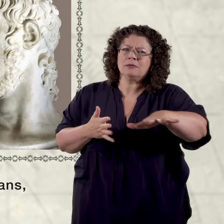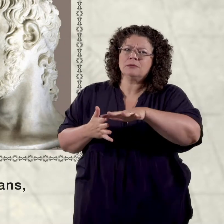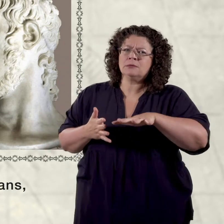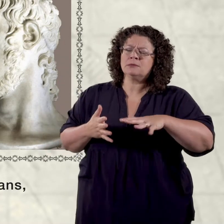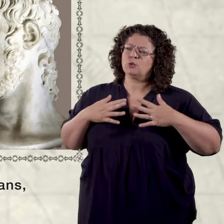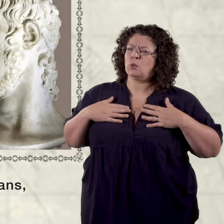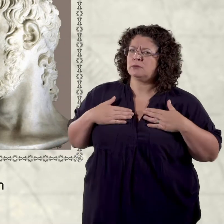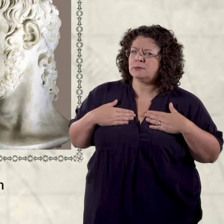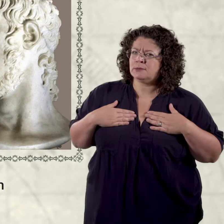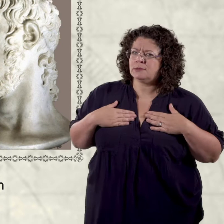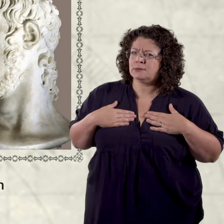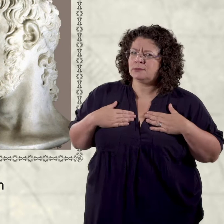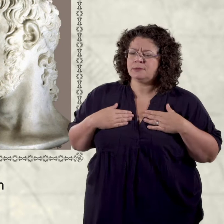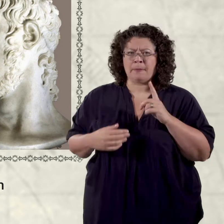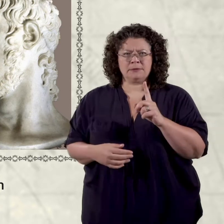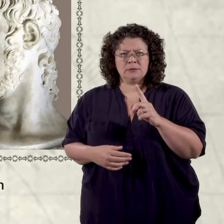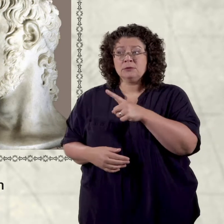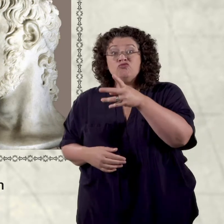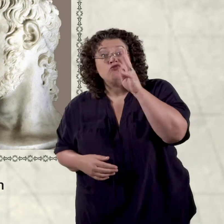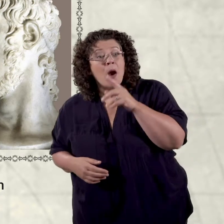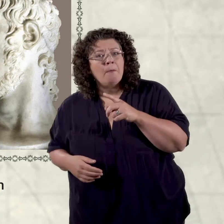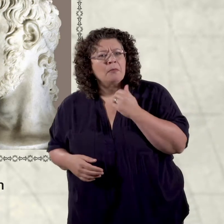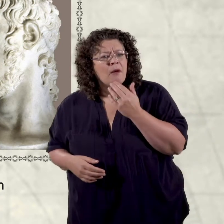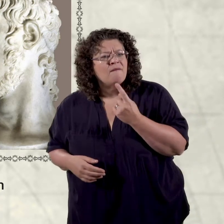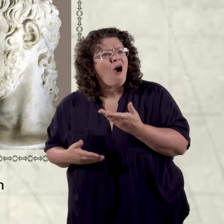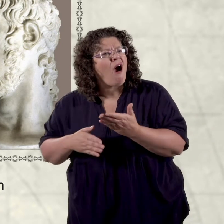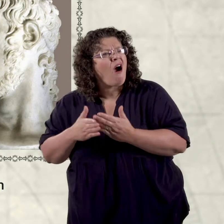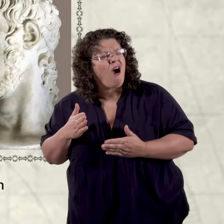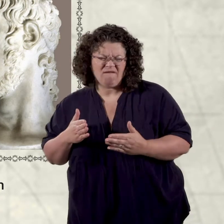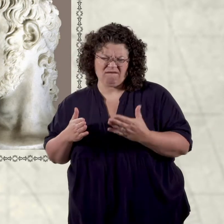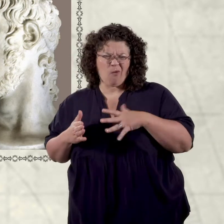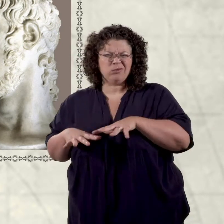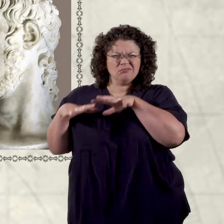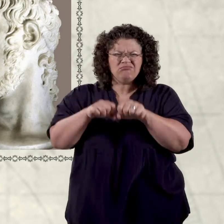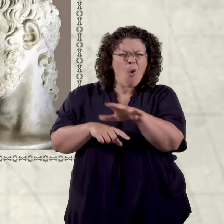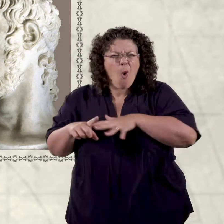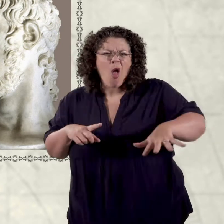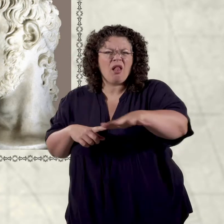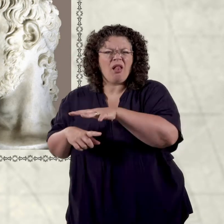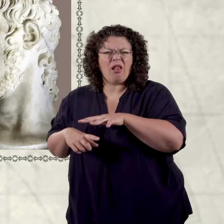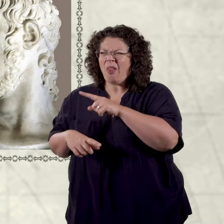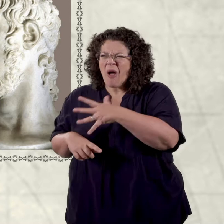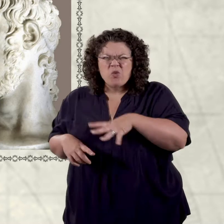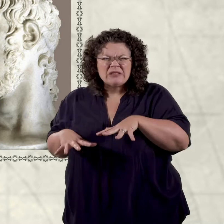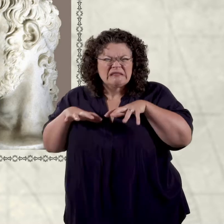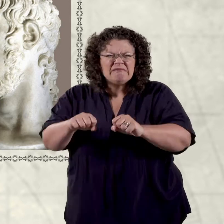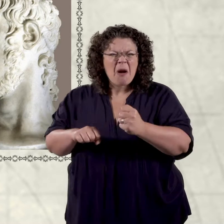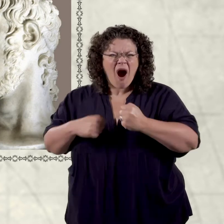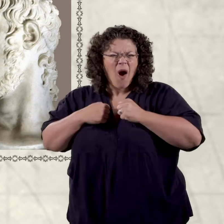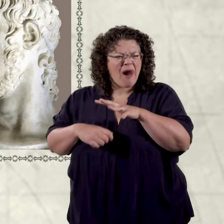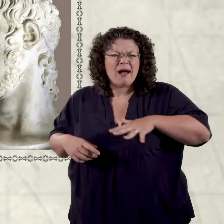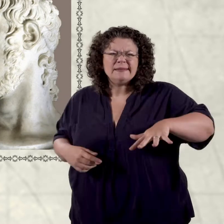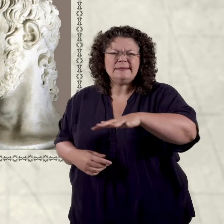But half the land wasn't enough for the Romans. No, they wanted all of the land.